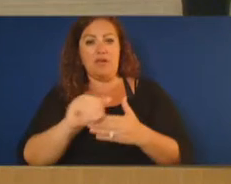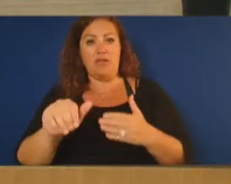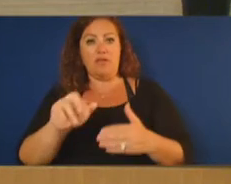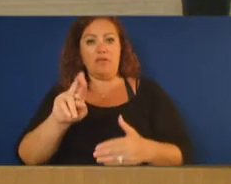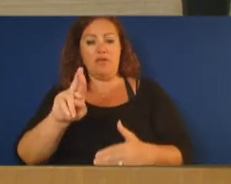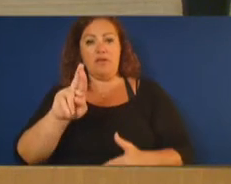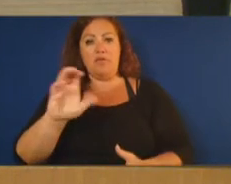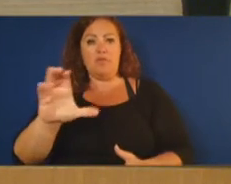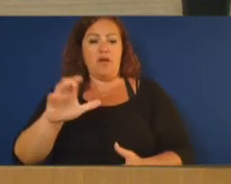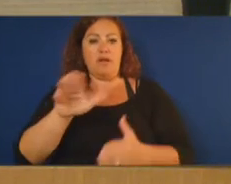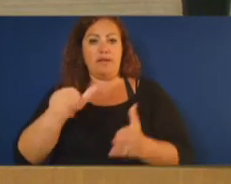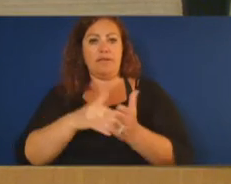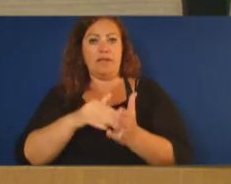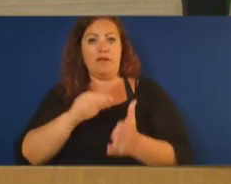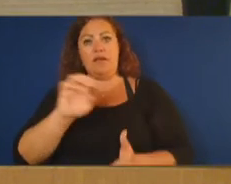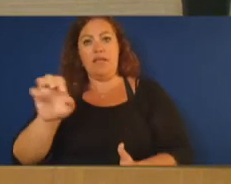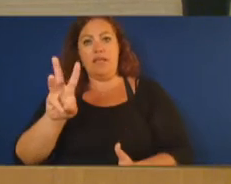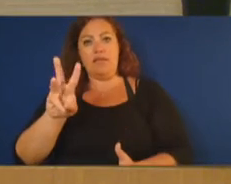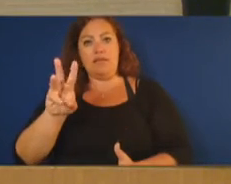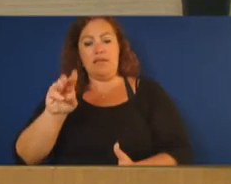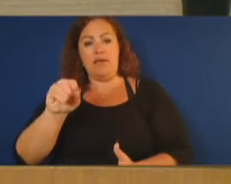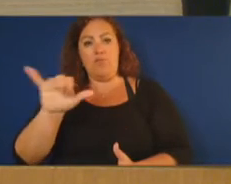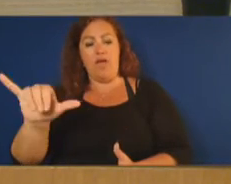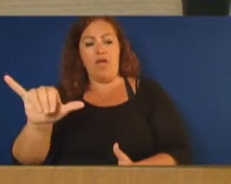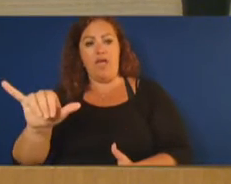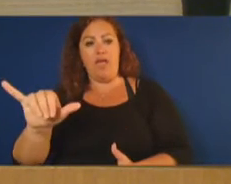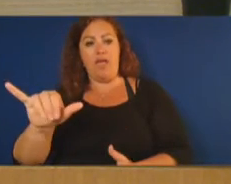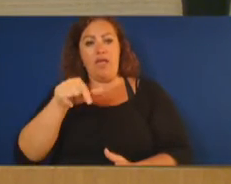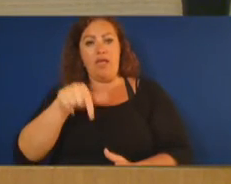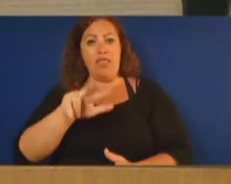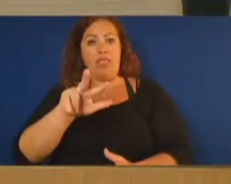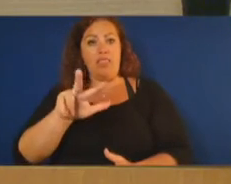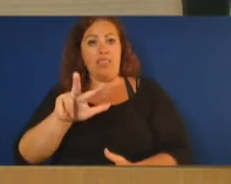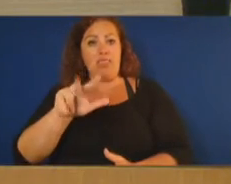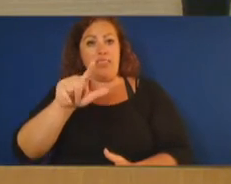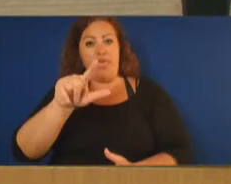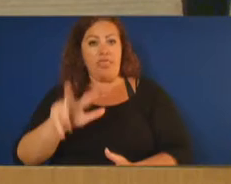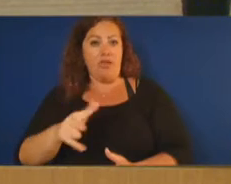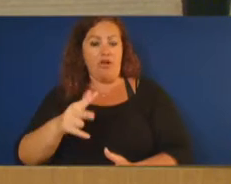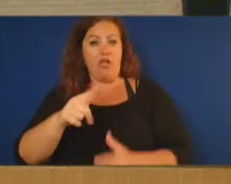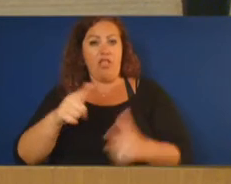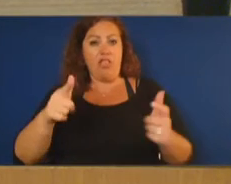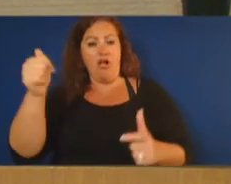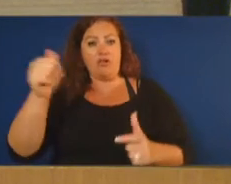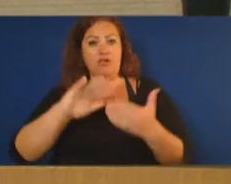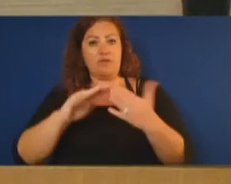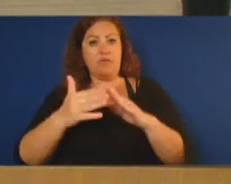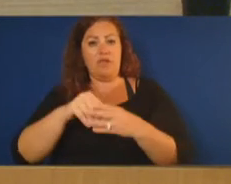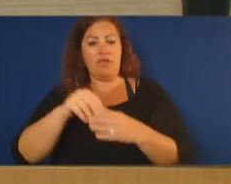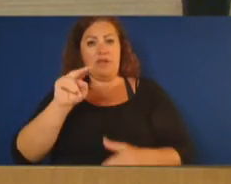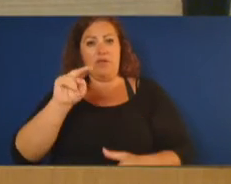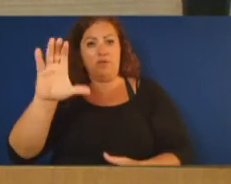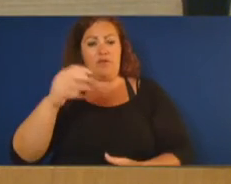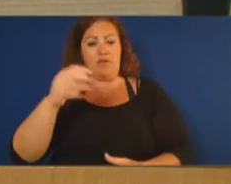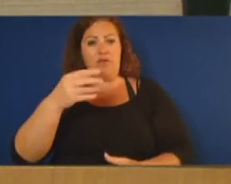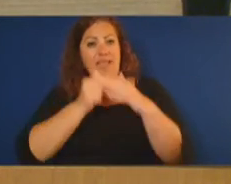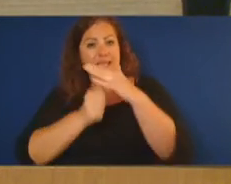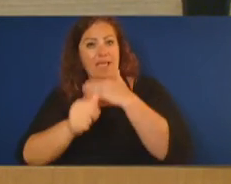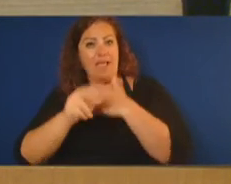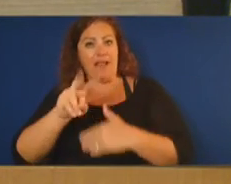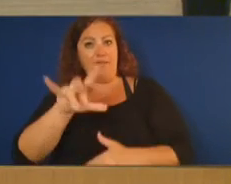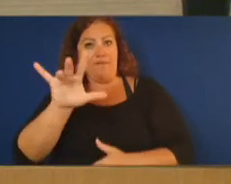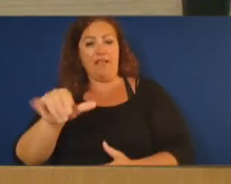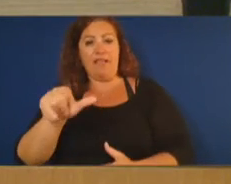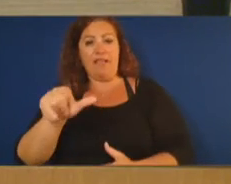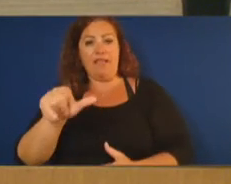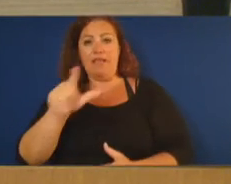Center at Eastway the third largest community in North Carolina Hidden Valley doesn't have